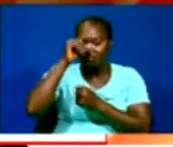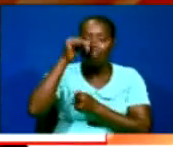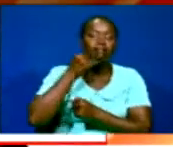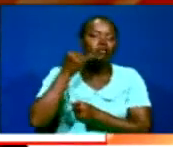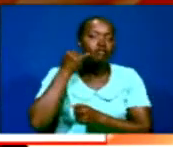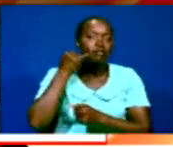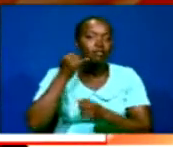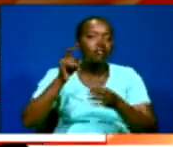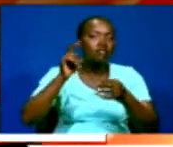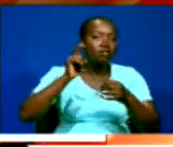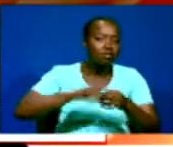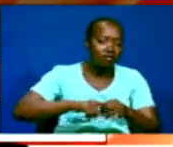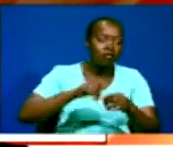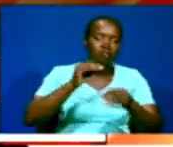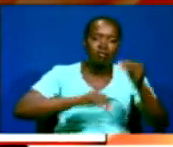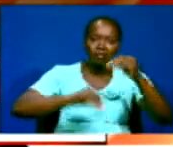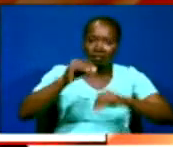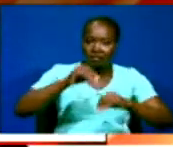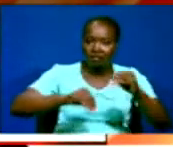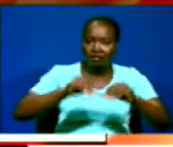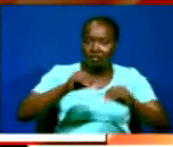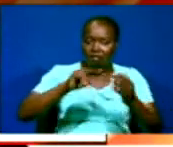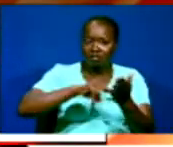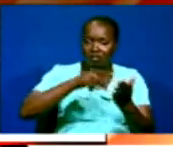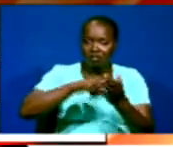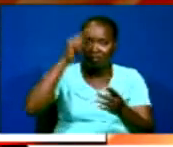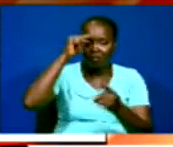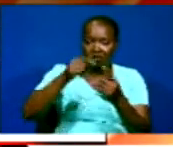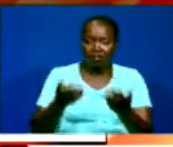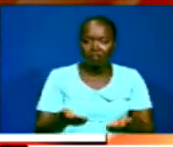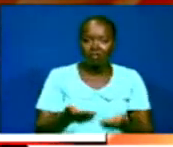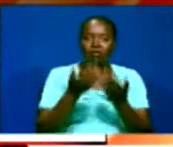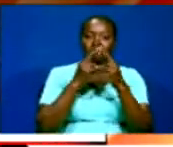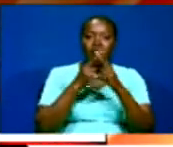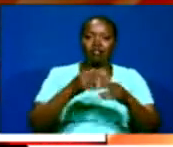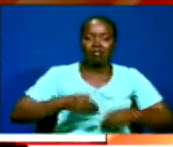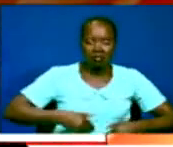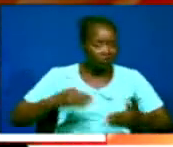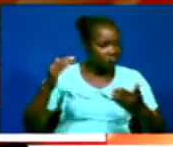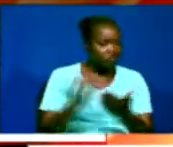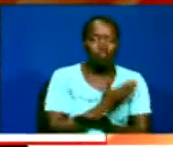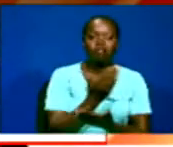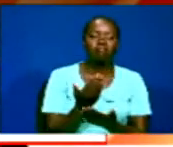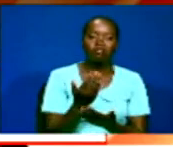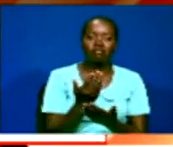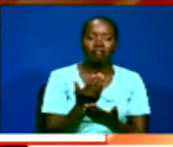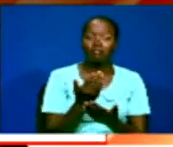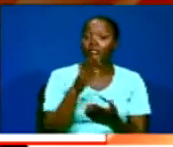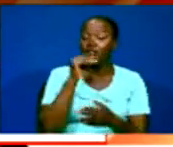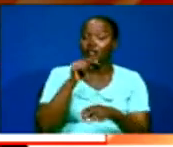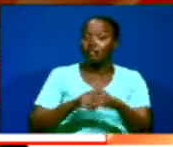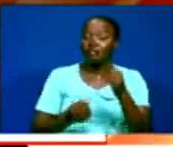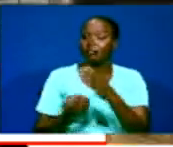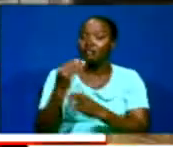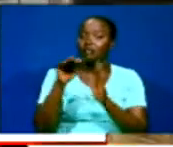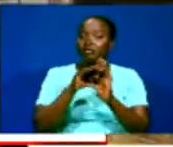joined hands to contribute to the initiative aimed at improving performance through hunger eradication. Speaking during the launch of the program